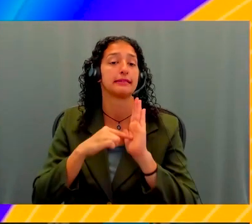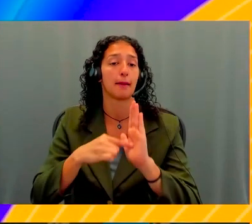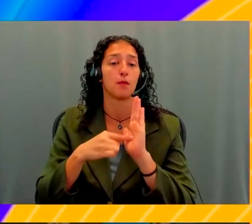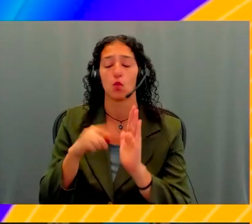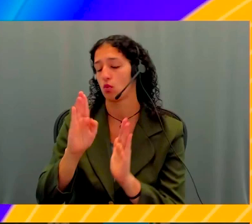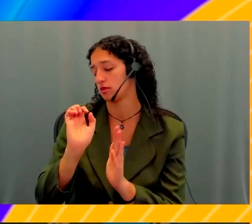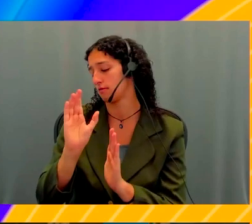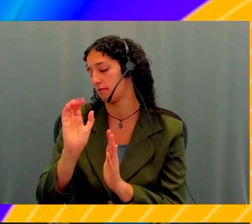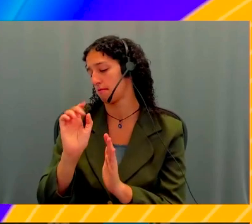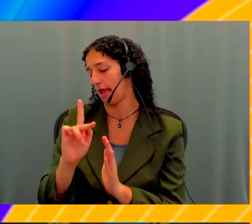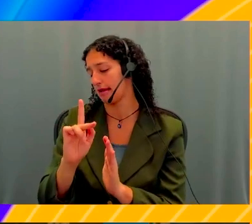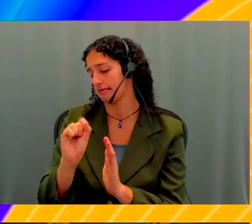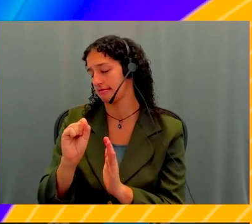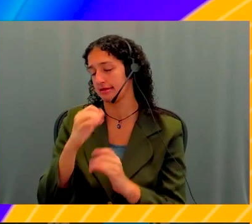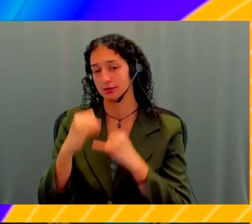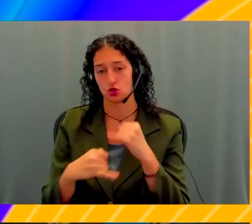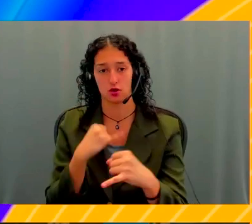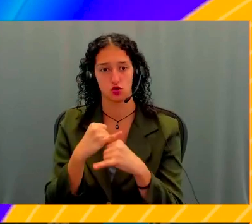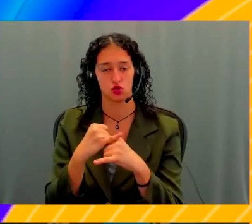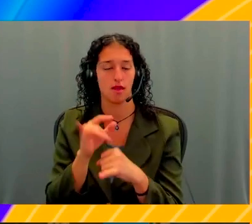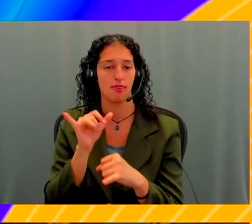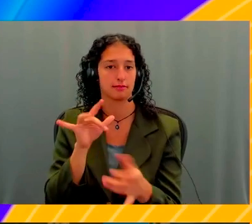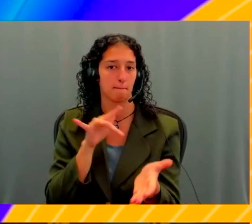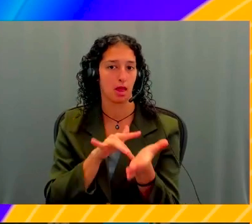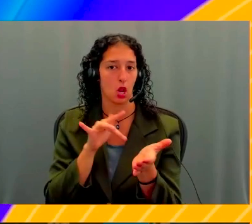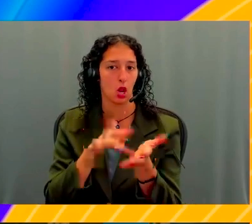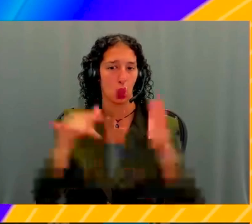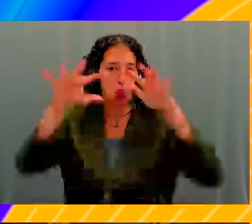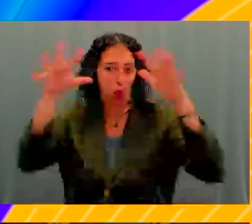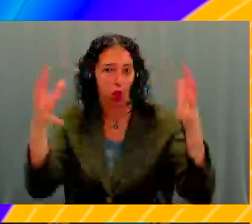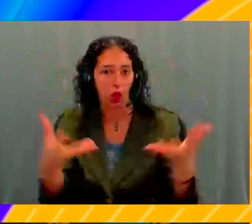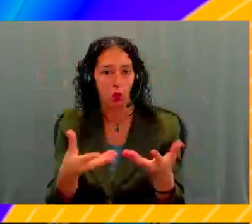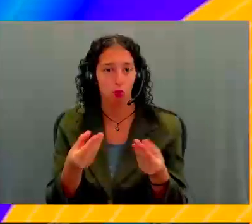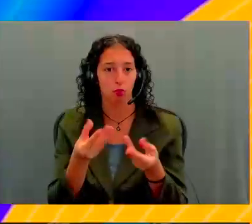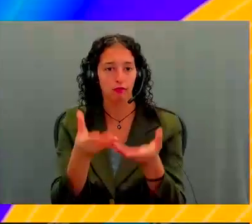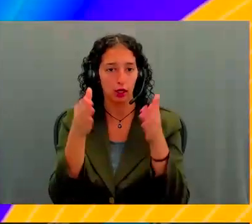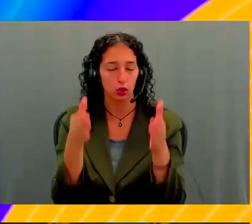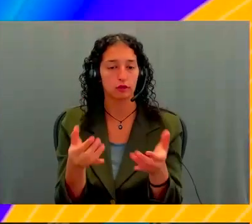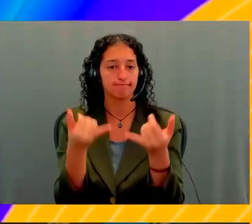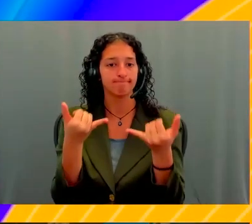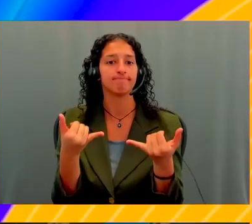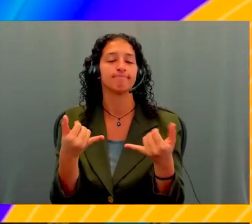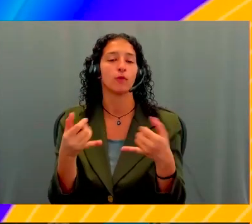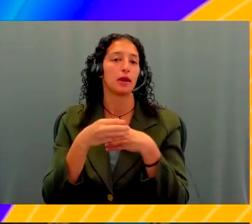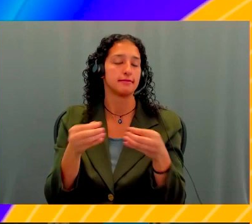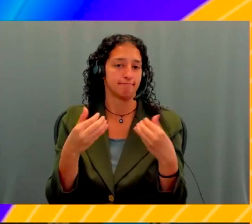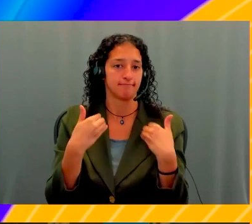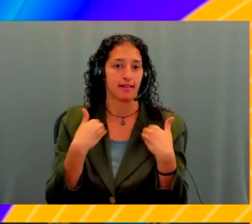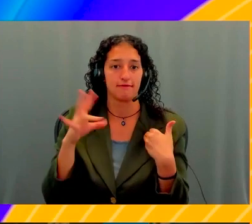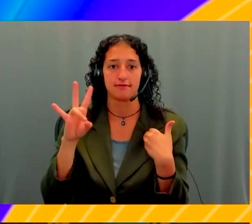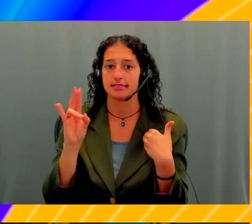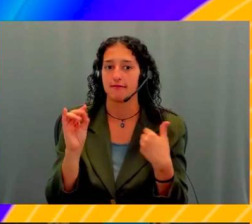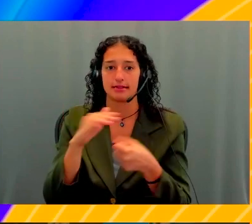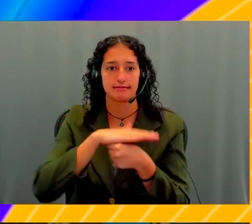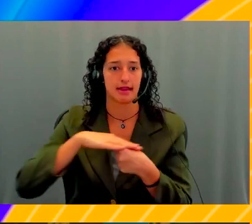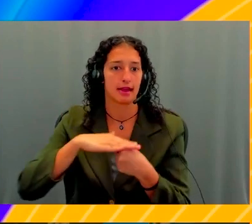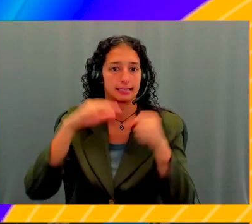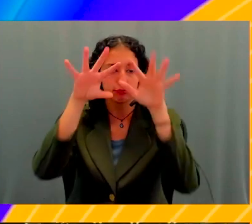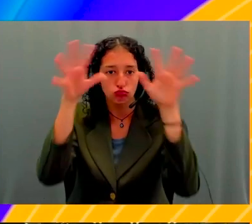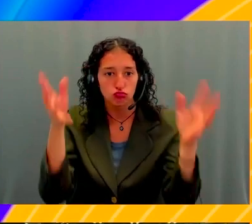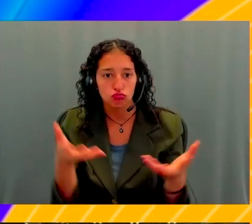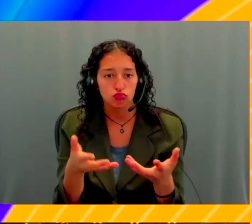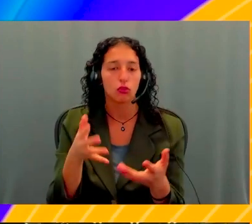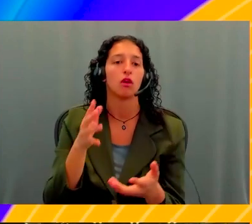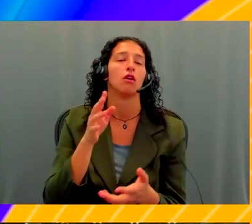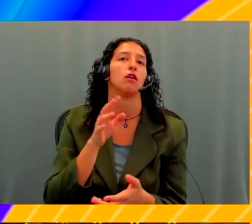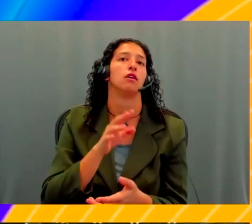medical global provider. And this is an organization which has 70 sites across the globe, 24/7 operations. Even